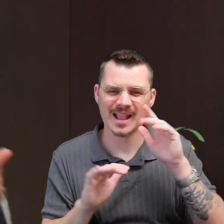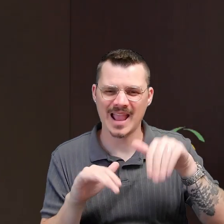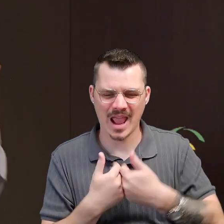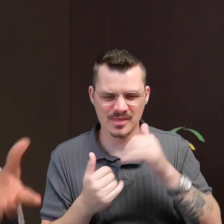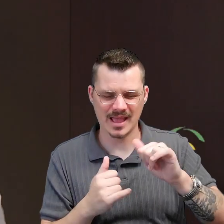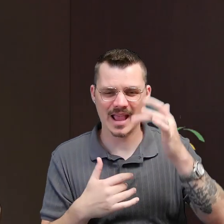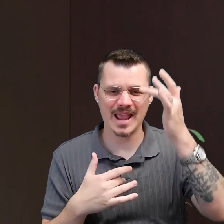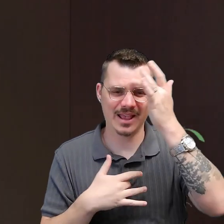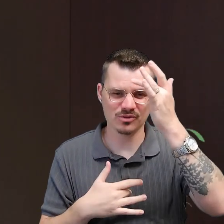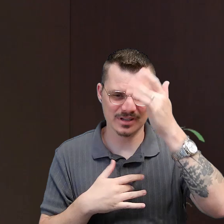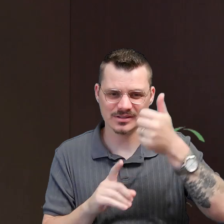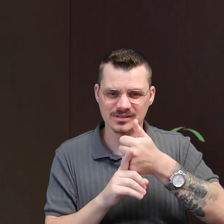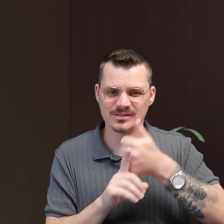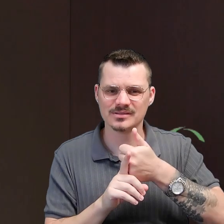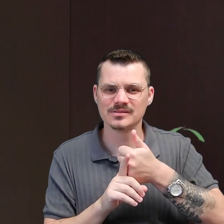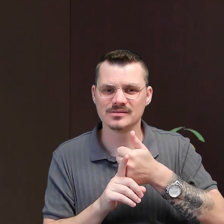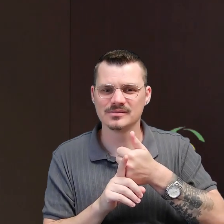Because of the way this illness